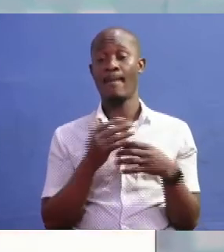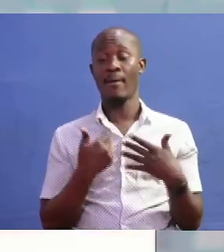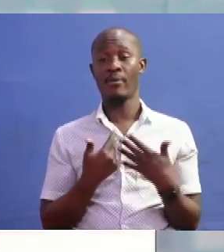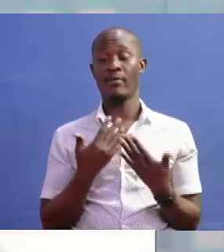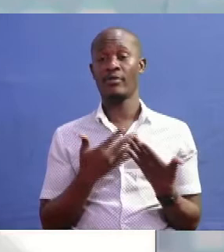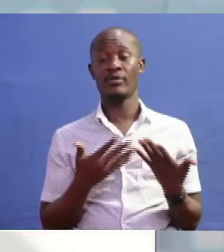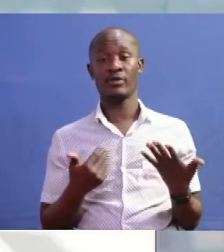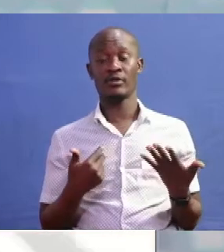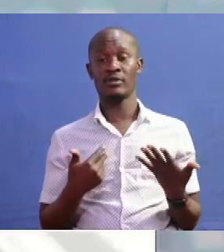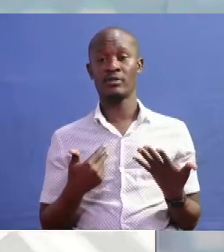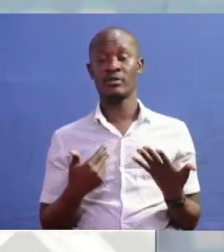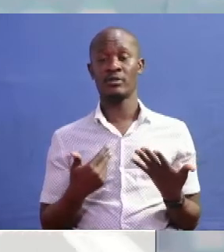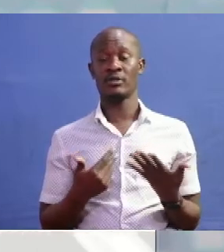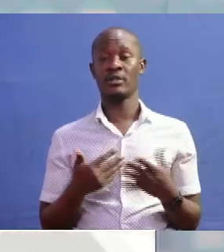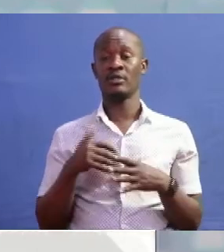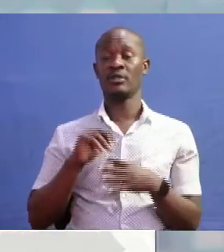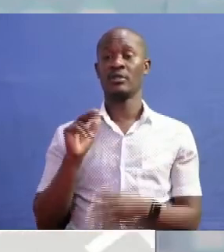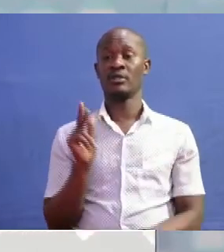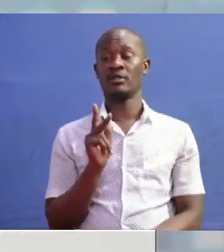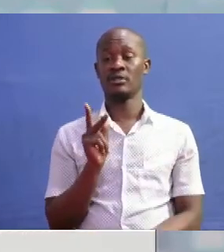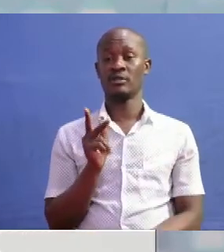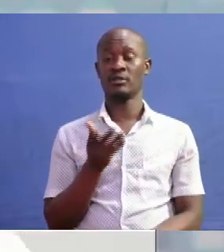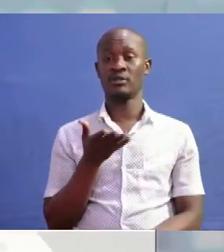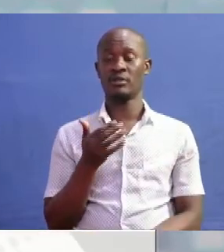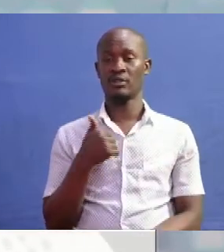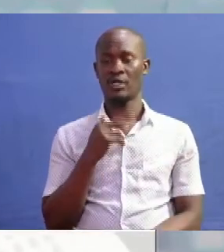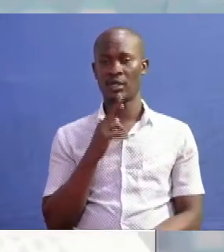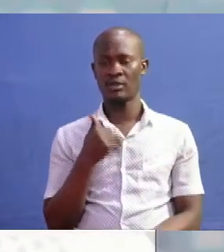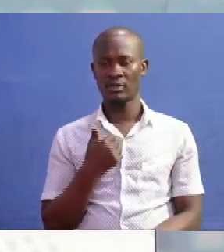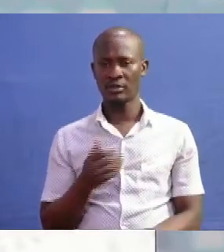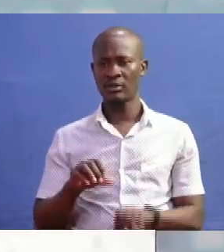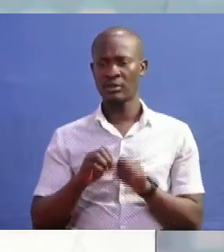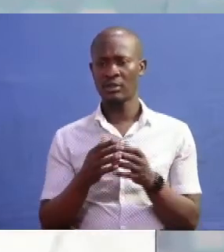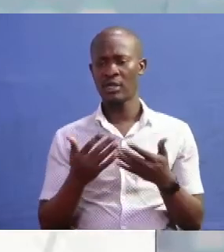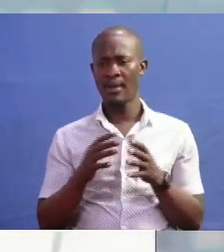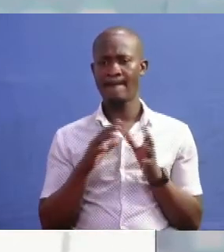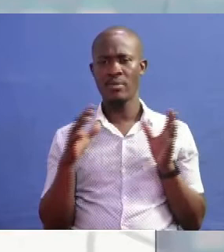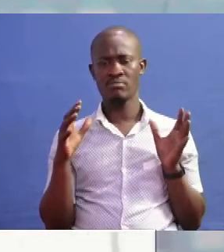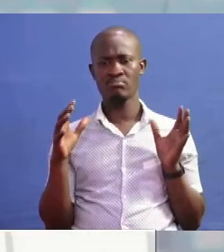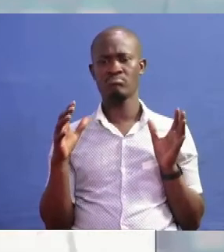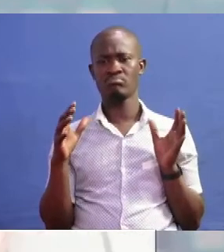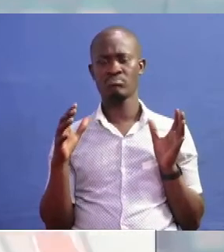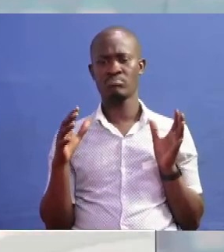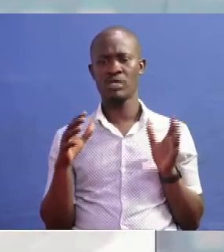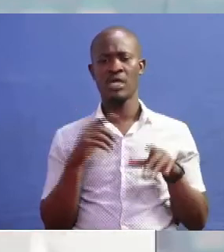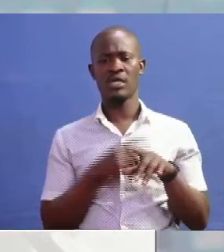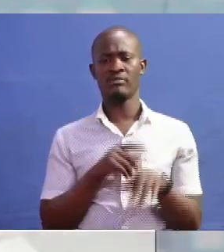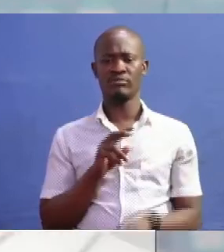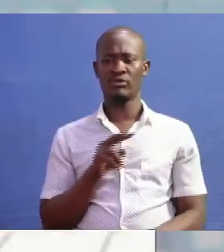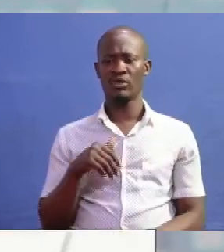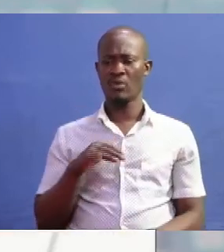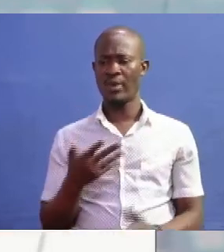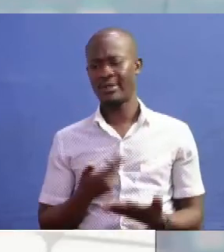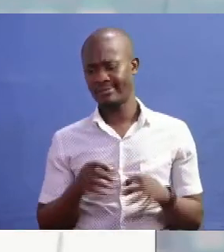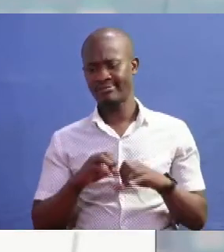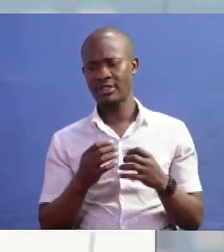huge presence in Kenya. Mm-hmm. And these are SACCOs that are quite big. And if you look at where these SACCOs